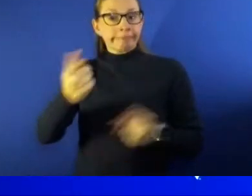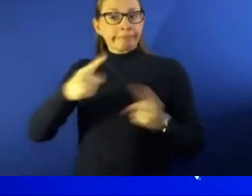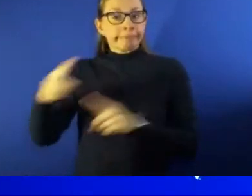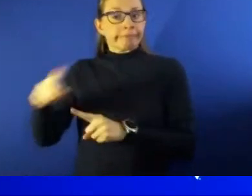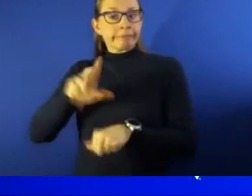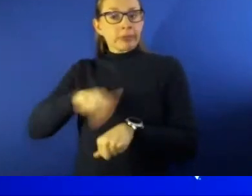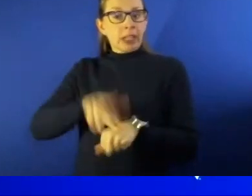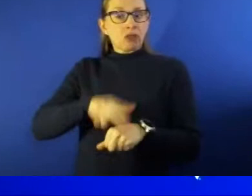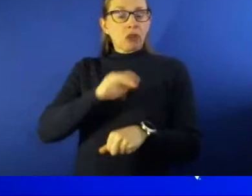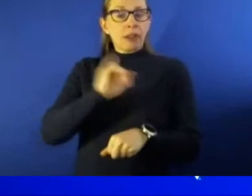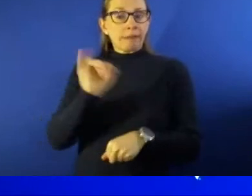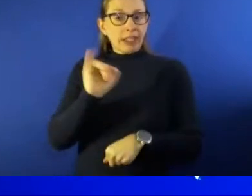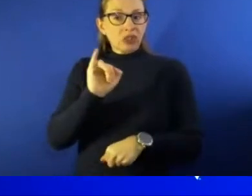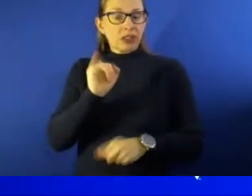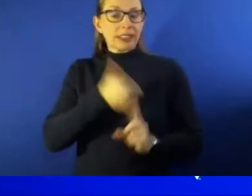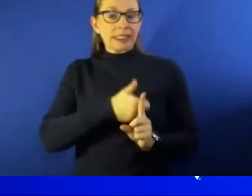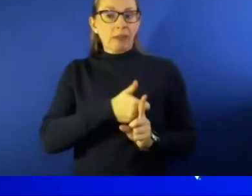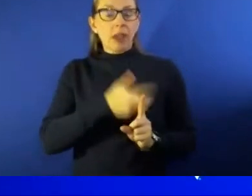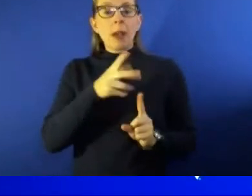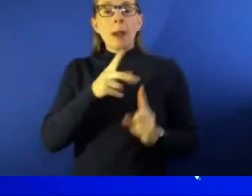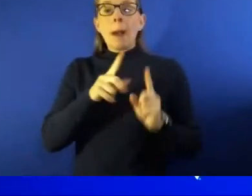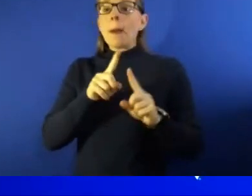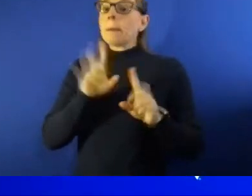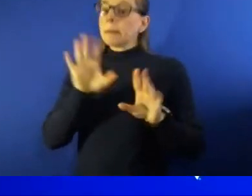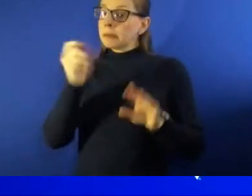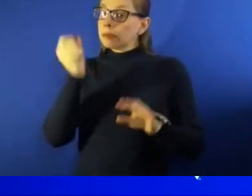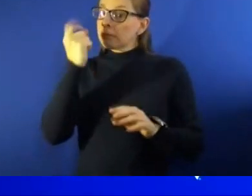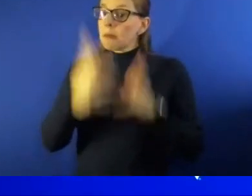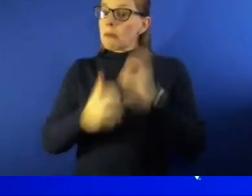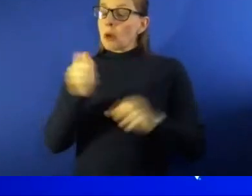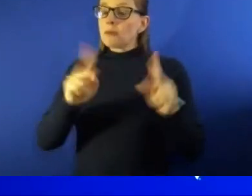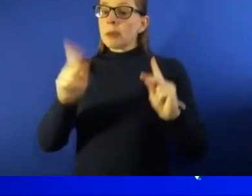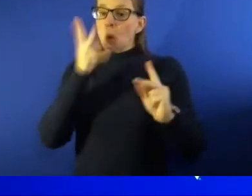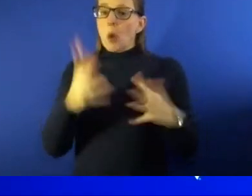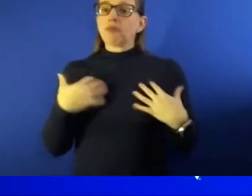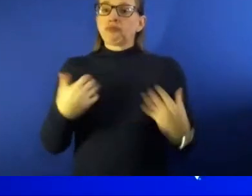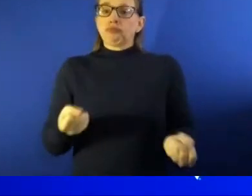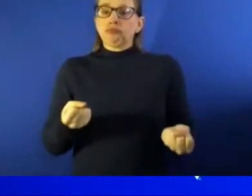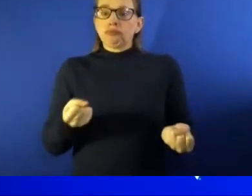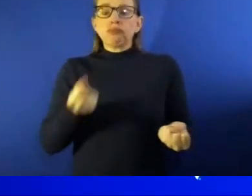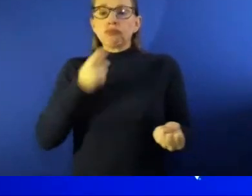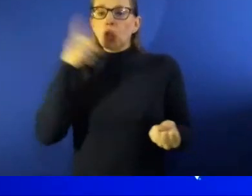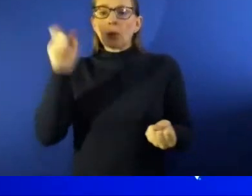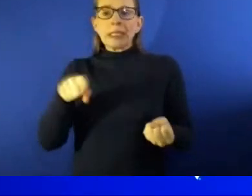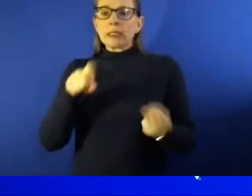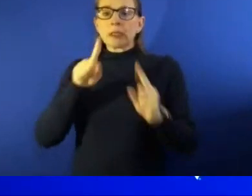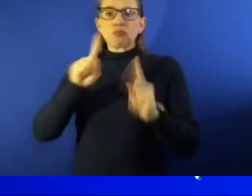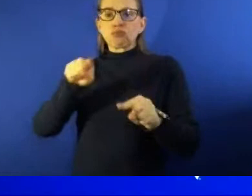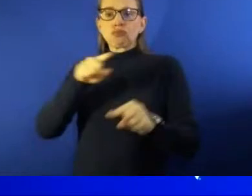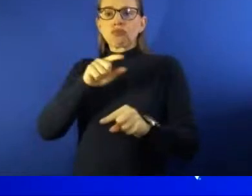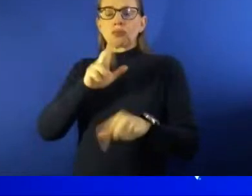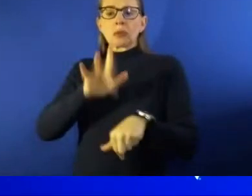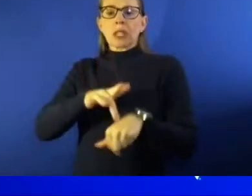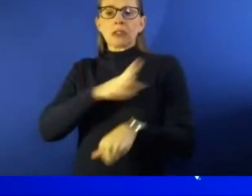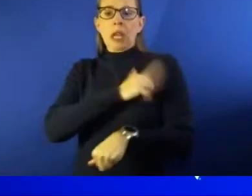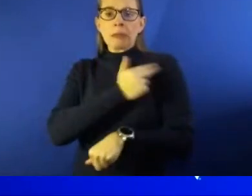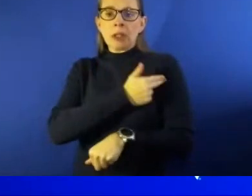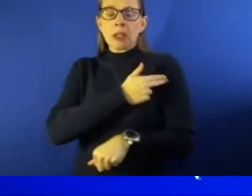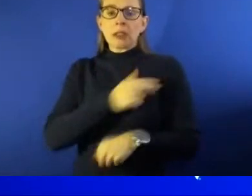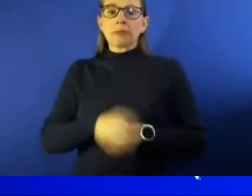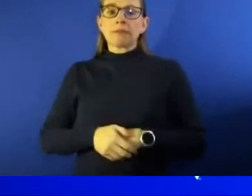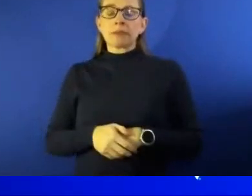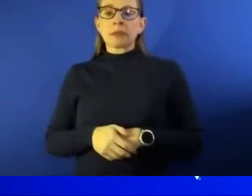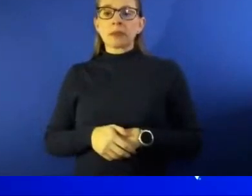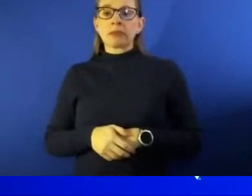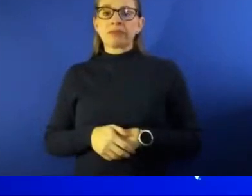infection itself. Although most people will recover and not need to seek medical attention, very small percentage will have to